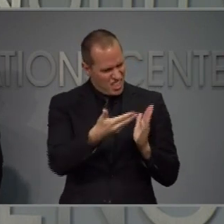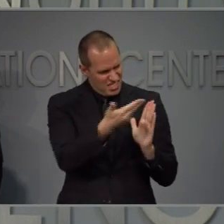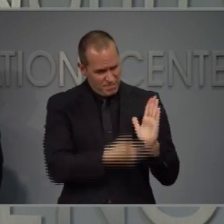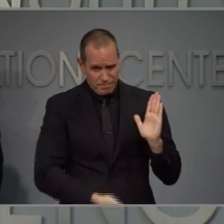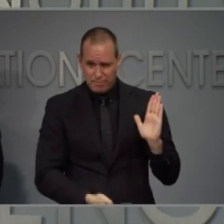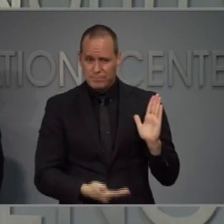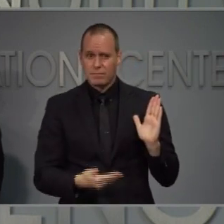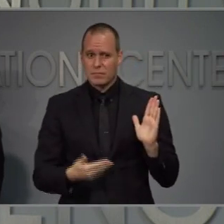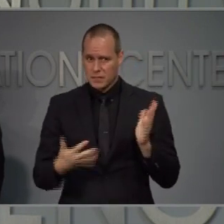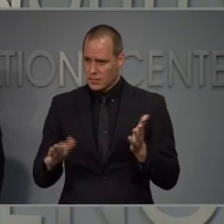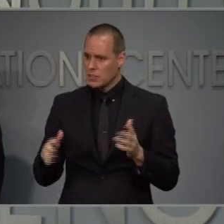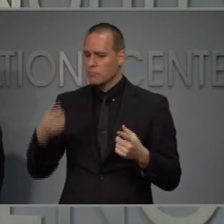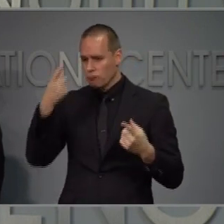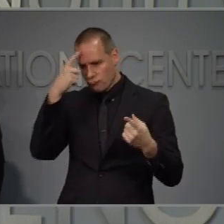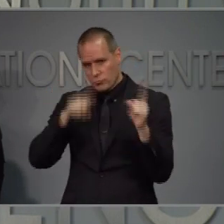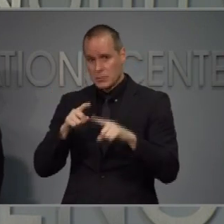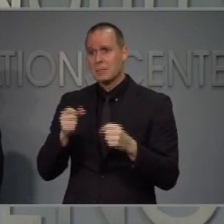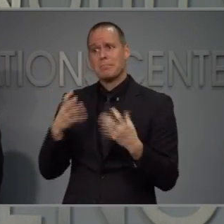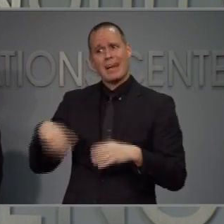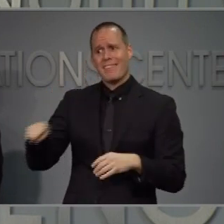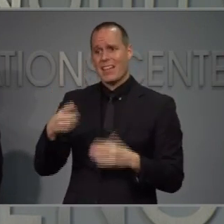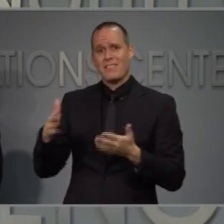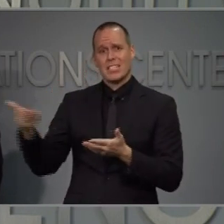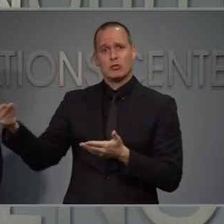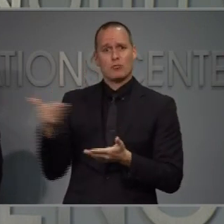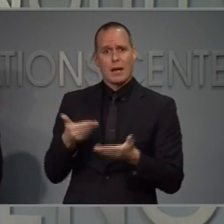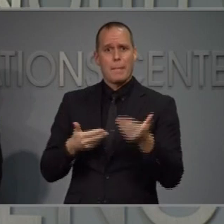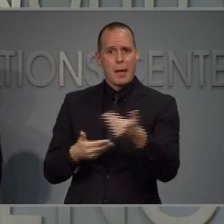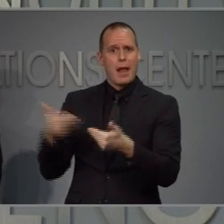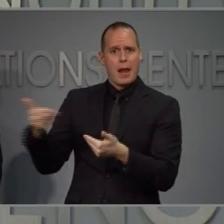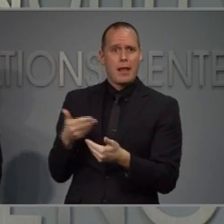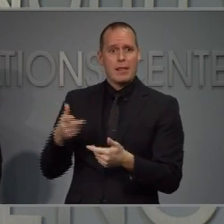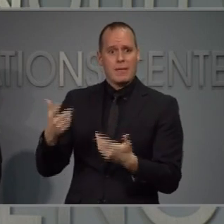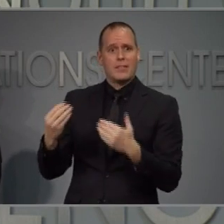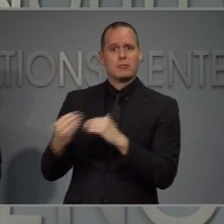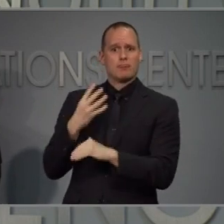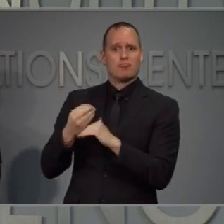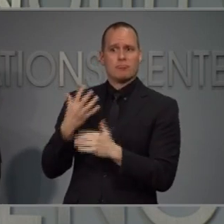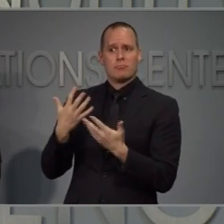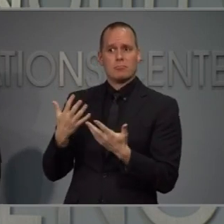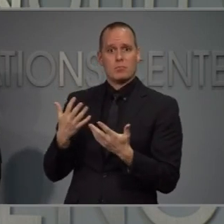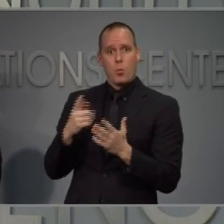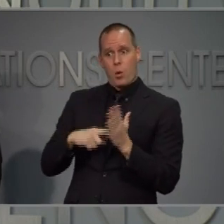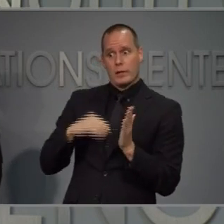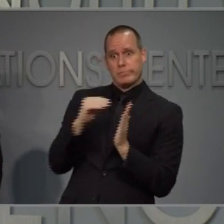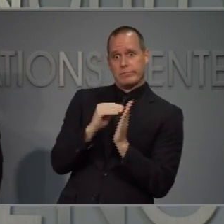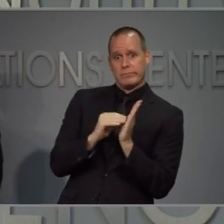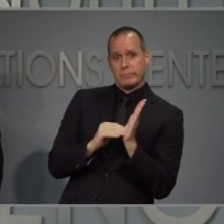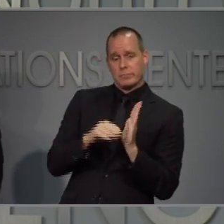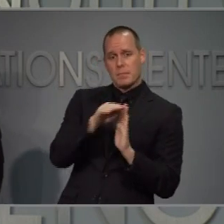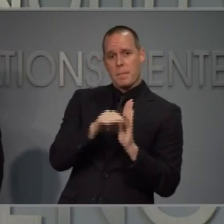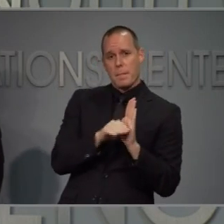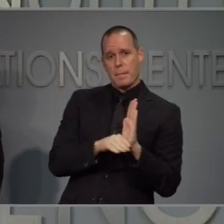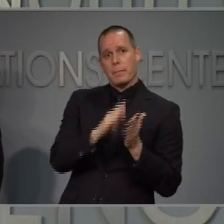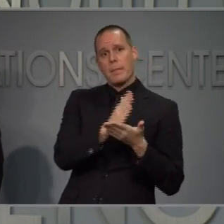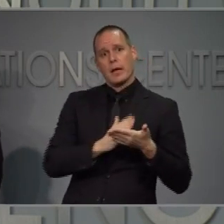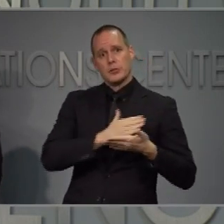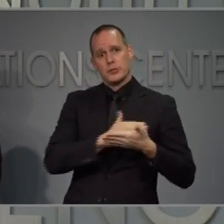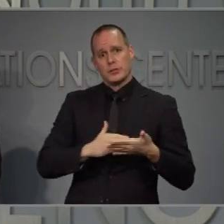lot of it is represented from legislators who have given us input on what ought to go in the